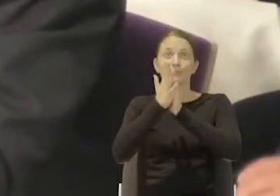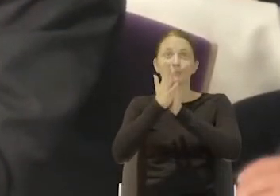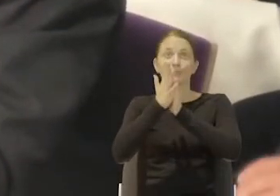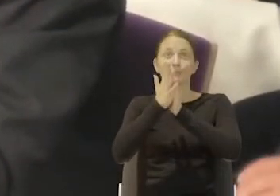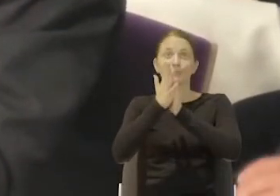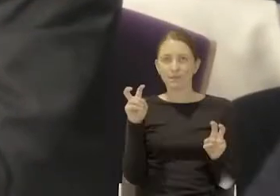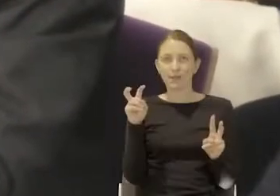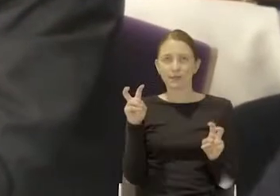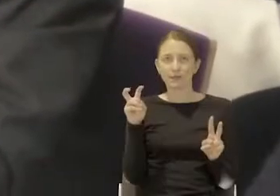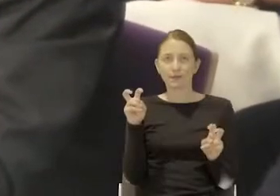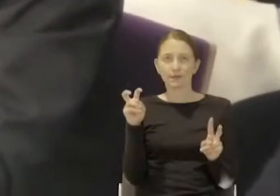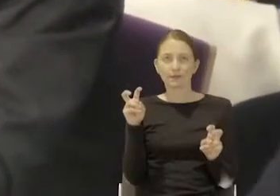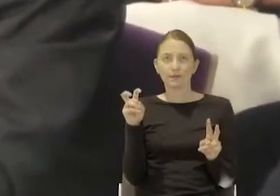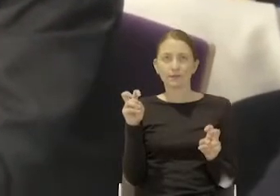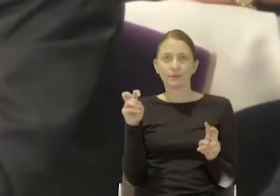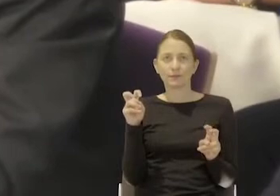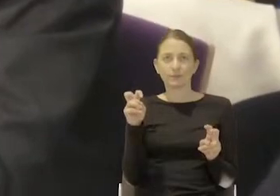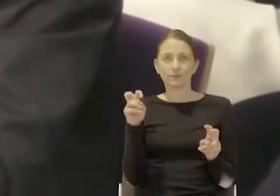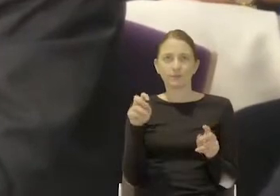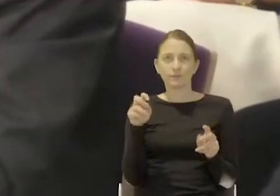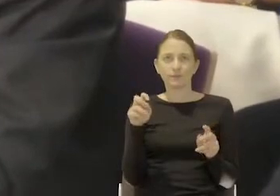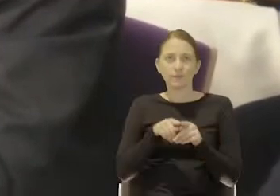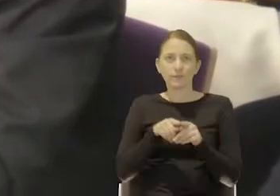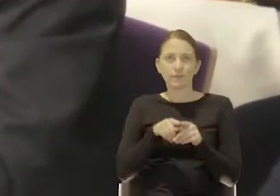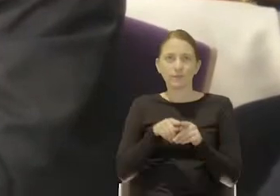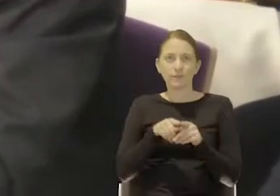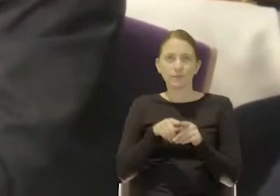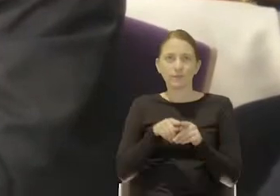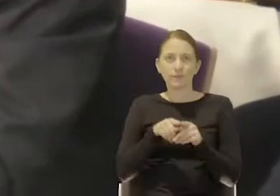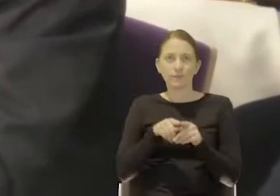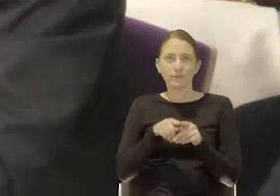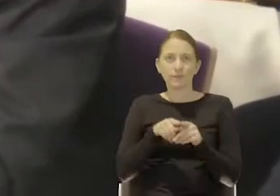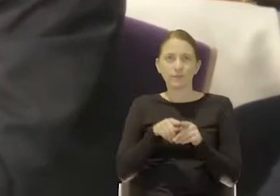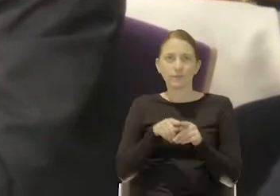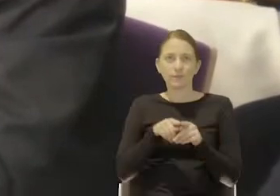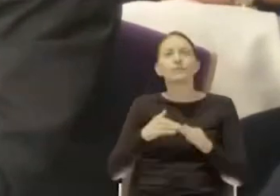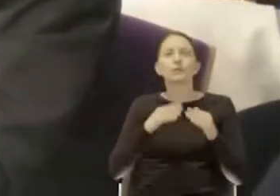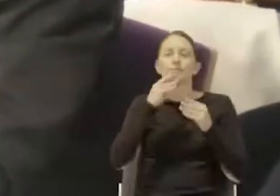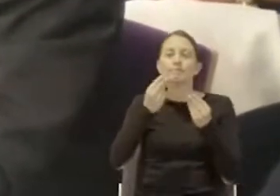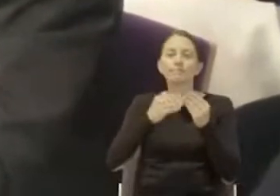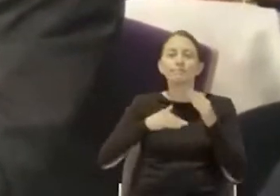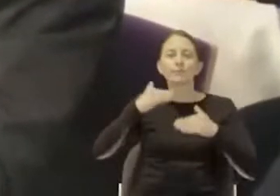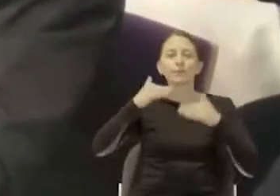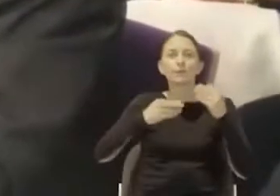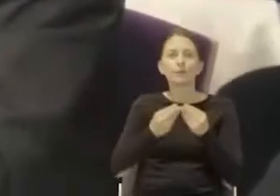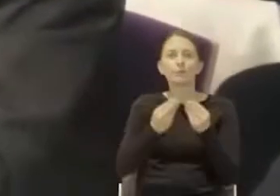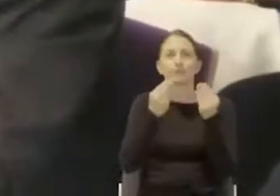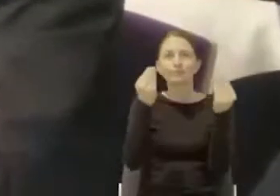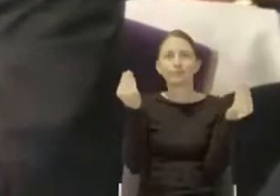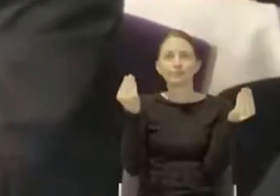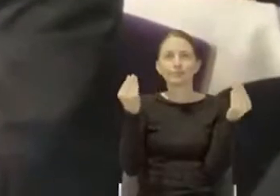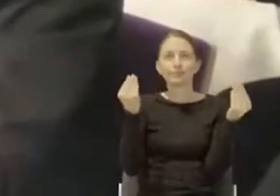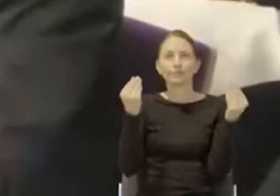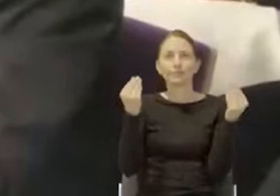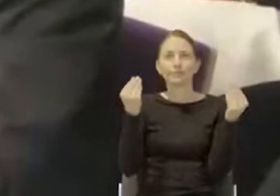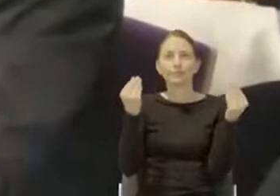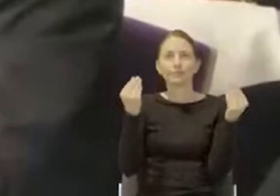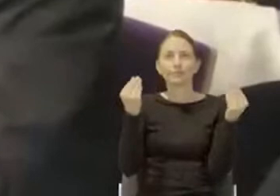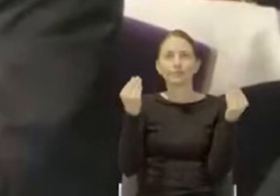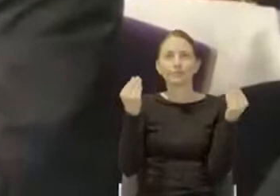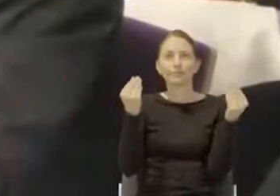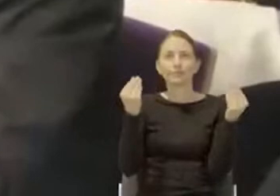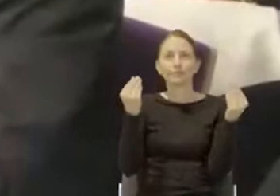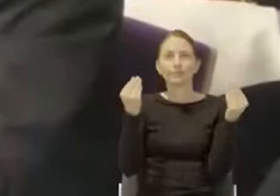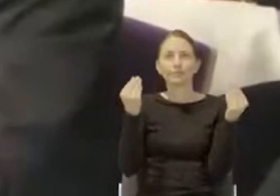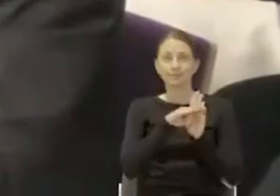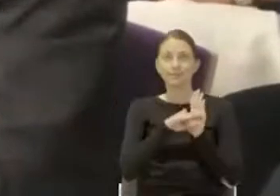efforts aimed at bringing life back to liberated territories. The 2030 Agenda for Sustainable Development and